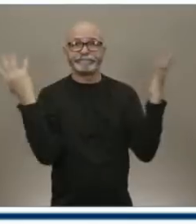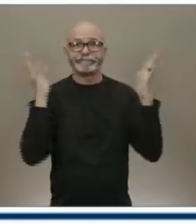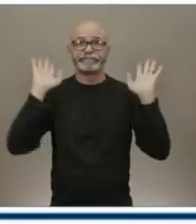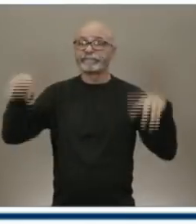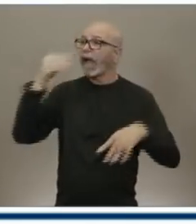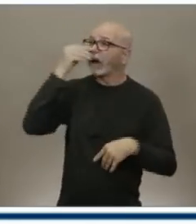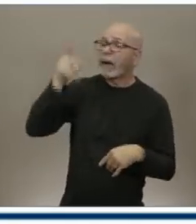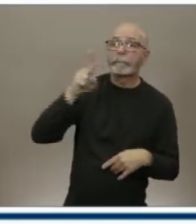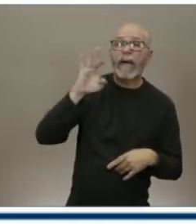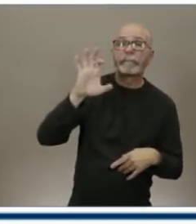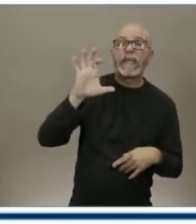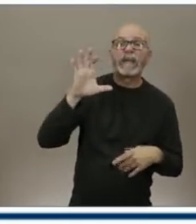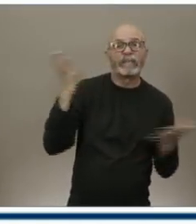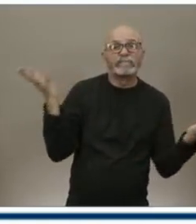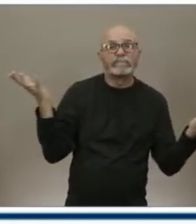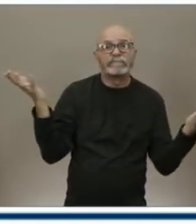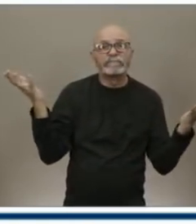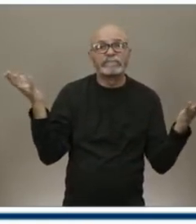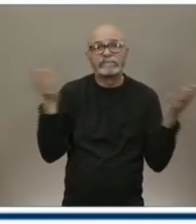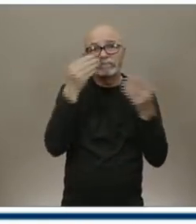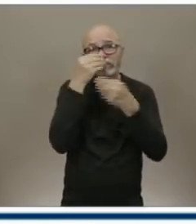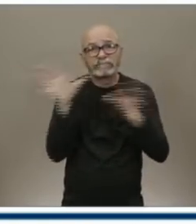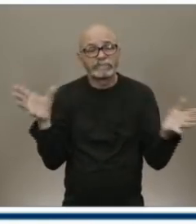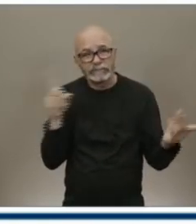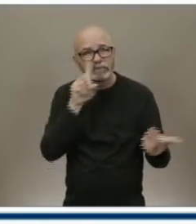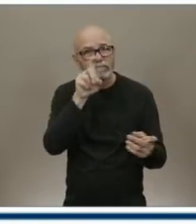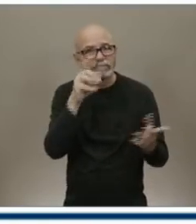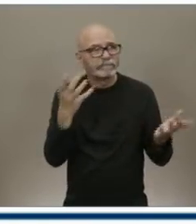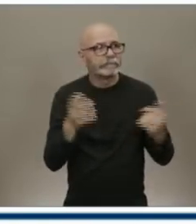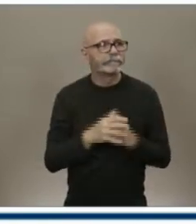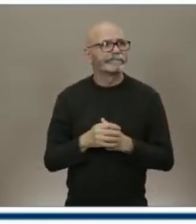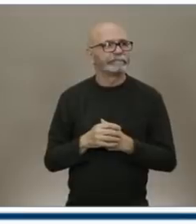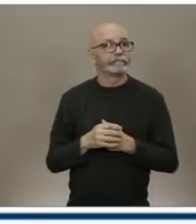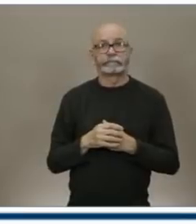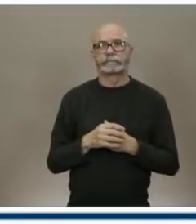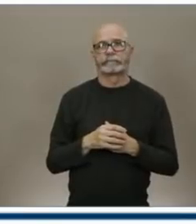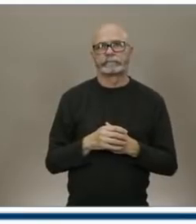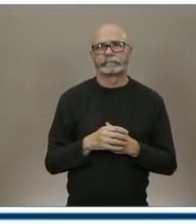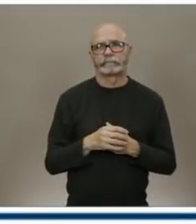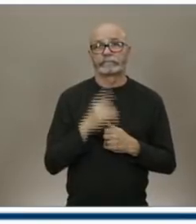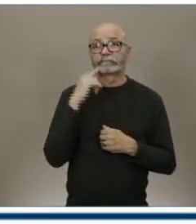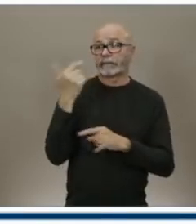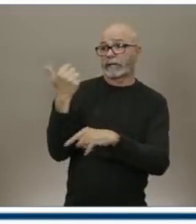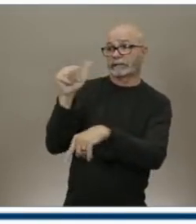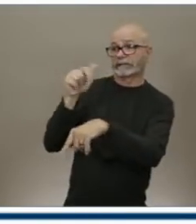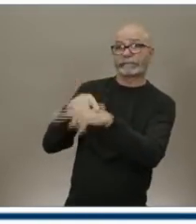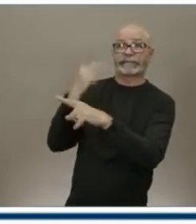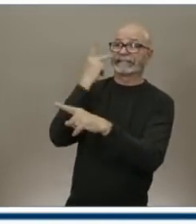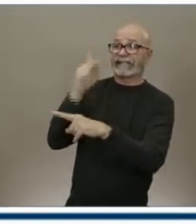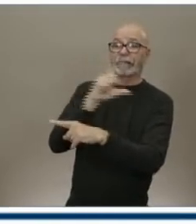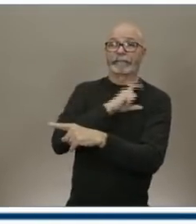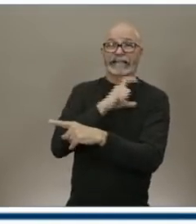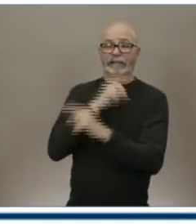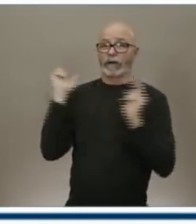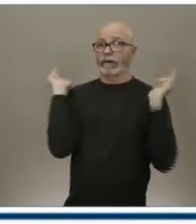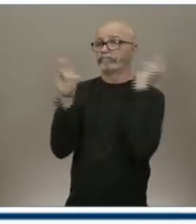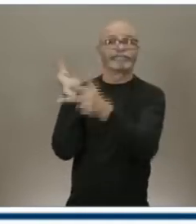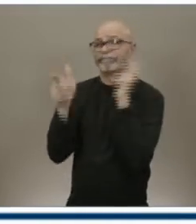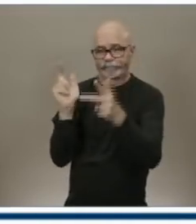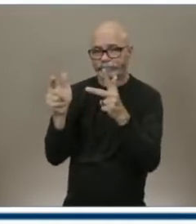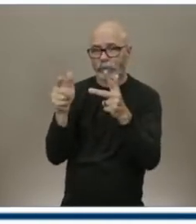raids? Well, anytime you see that level of police activity in our province, you're